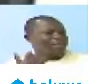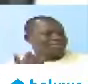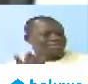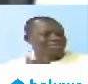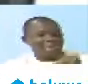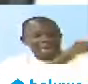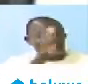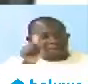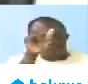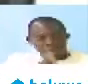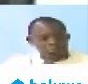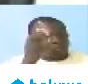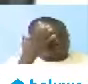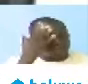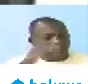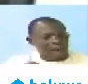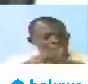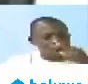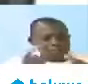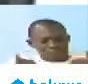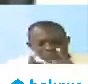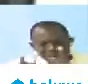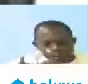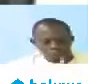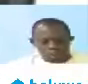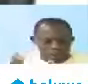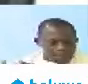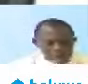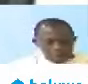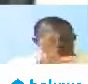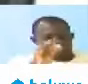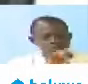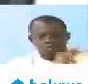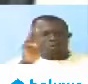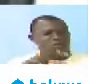their affairs to be known by certain people. So